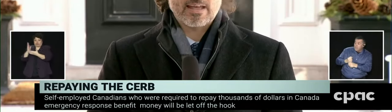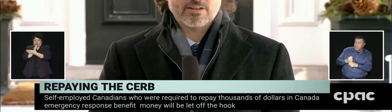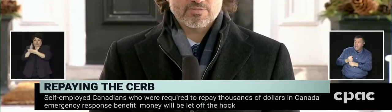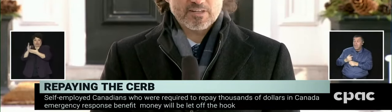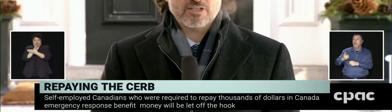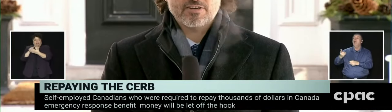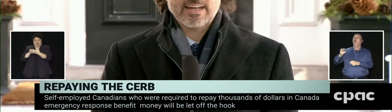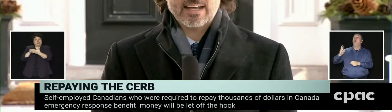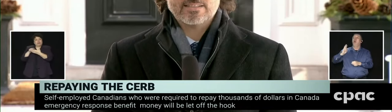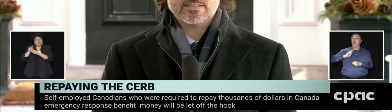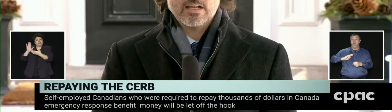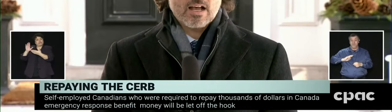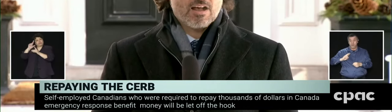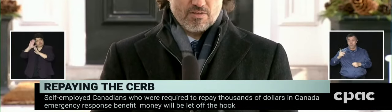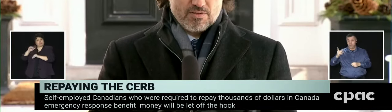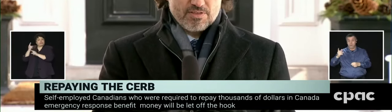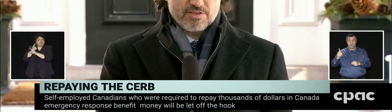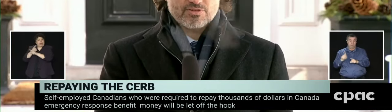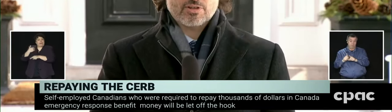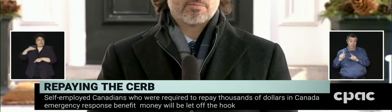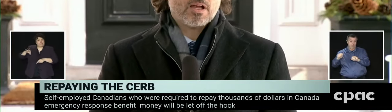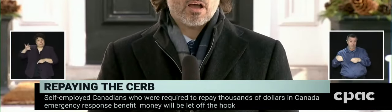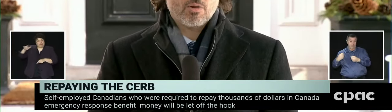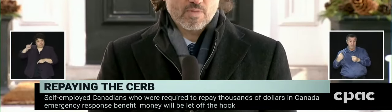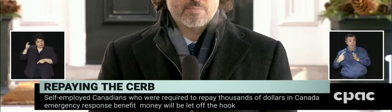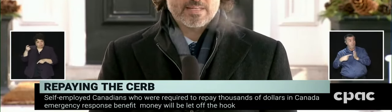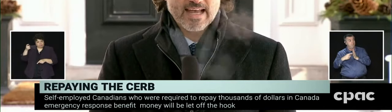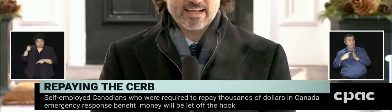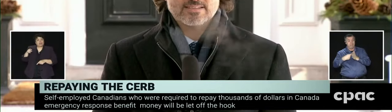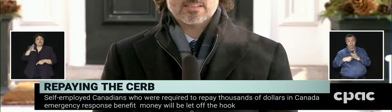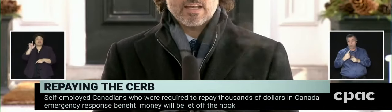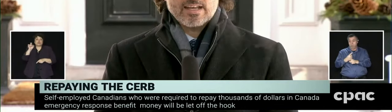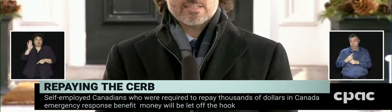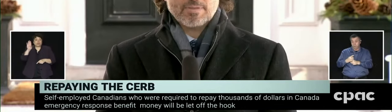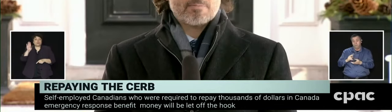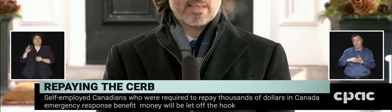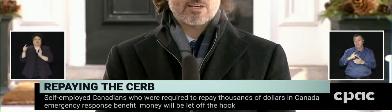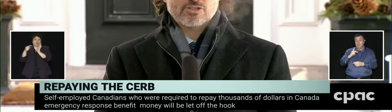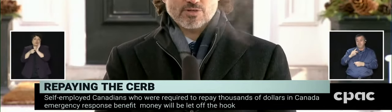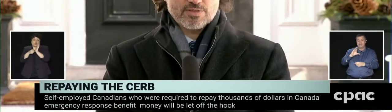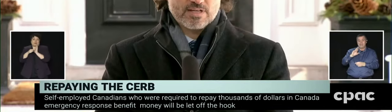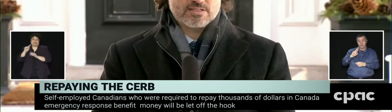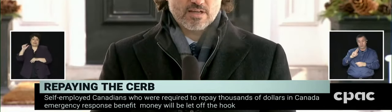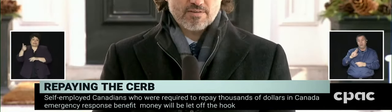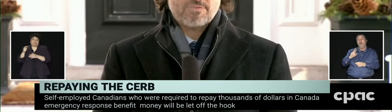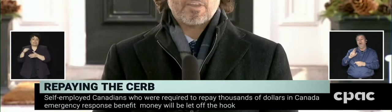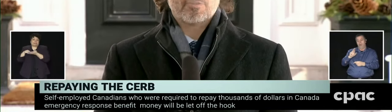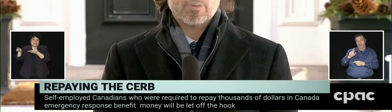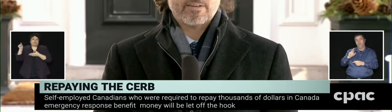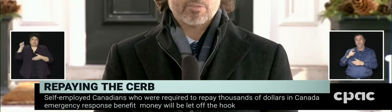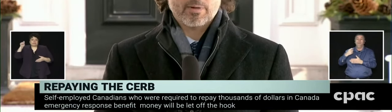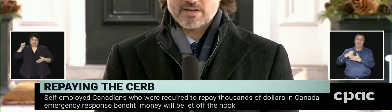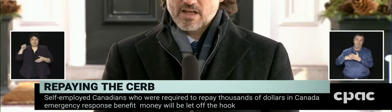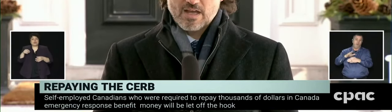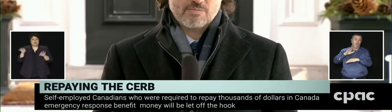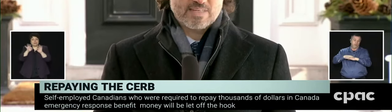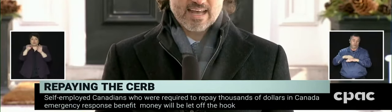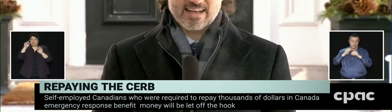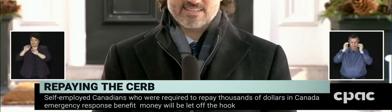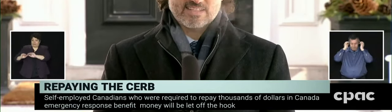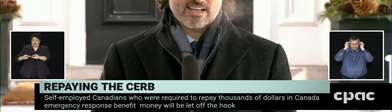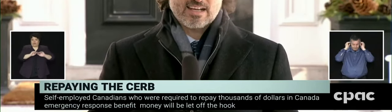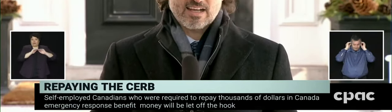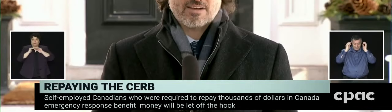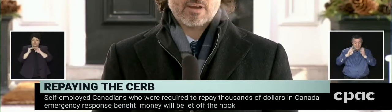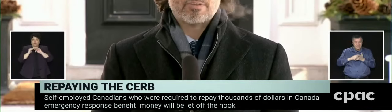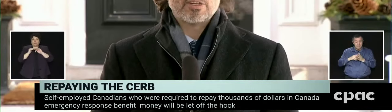to paying their fair share of taxes, the CERB will be taxed. It's about making sure that it's fair for everyone. We